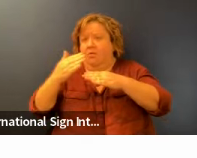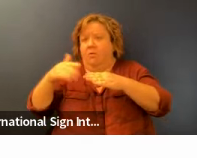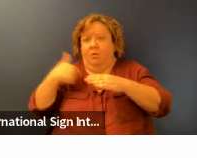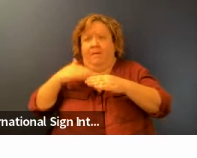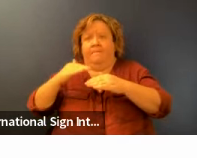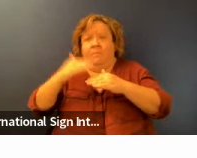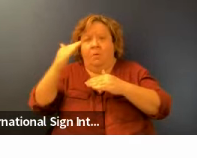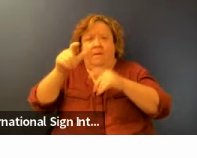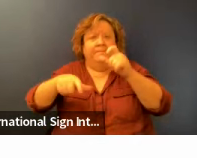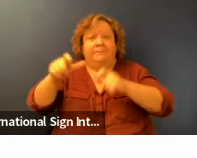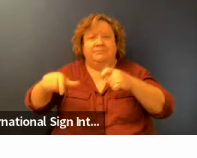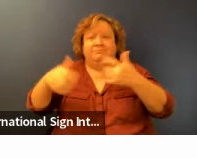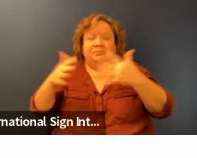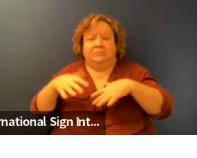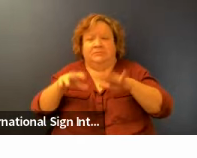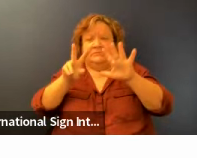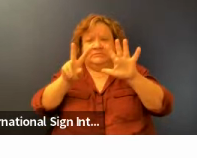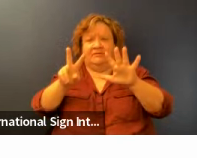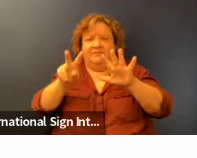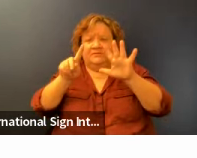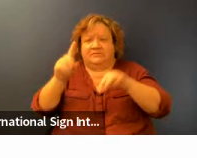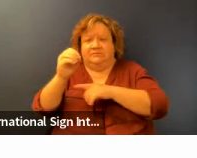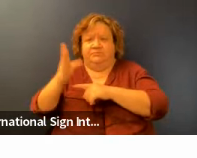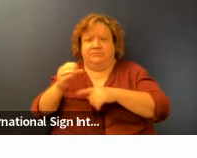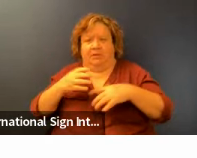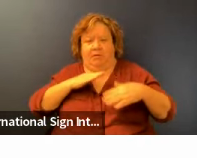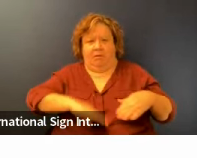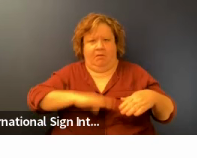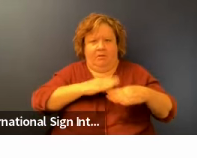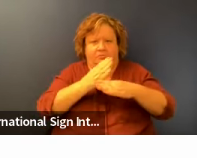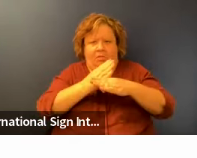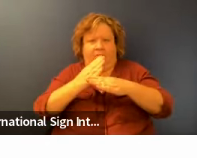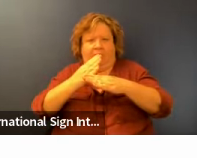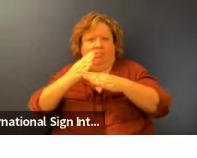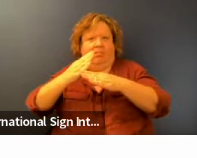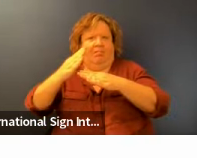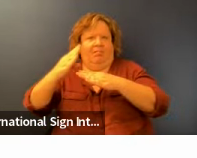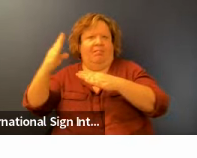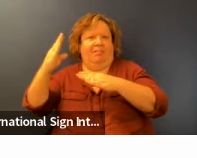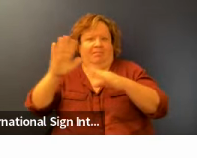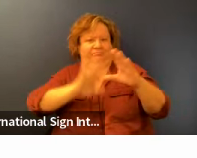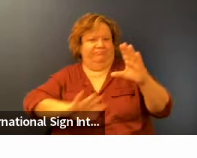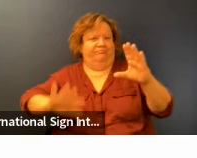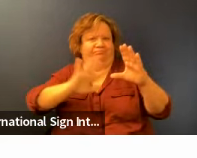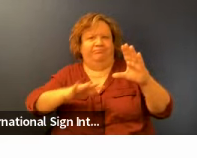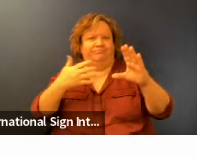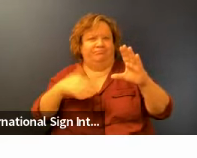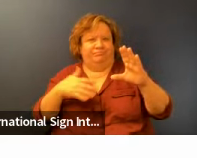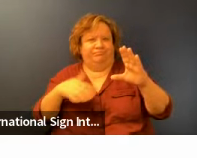the COVID-19 pandemic have been revealed to